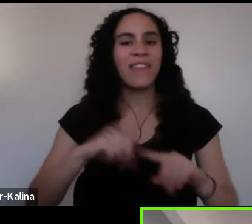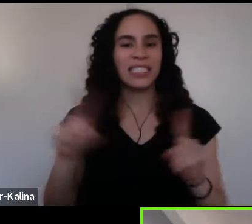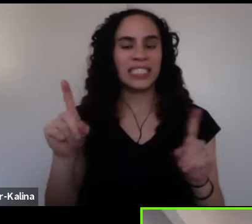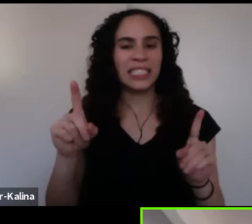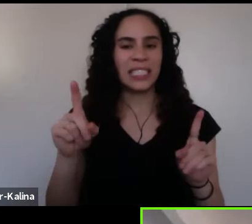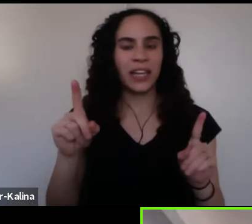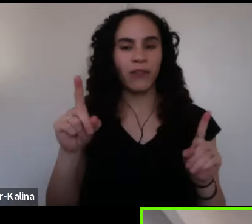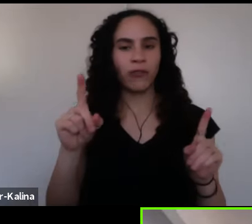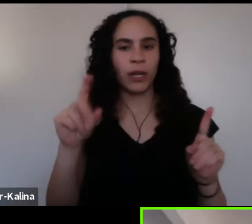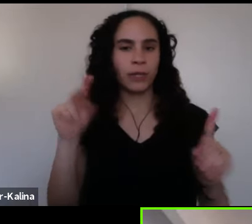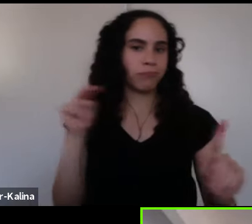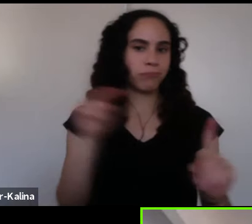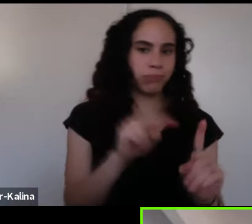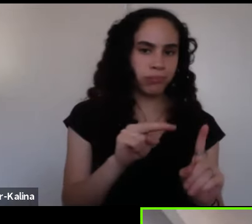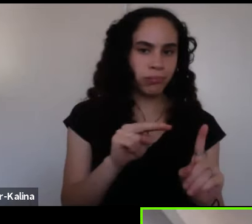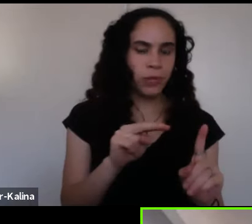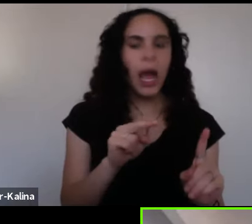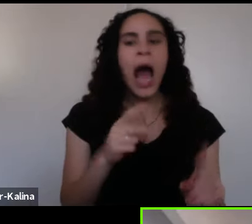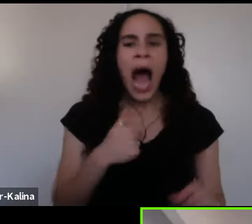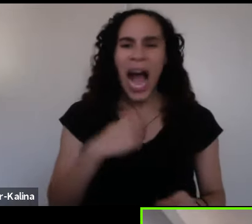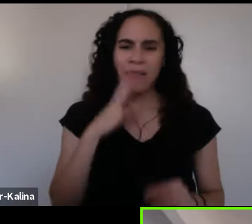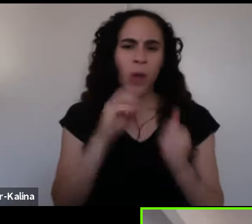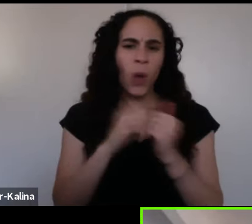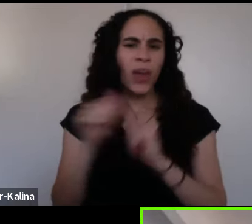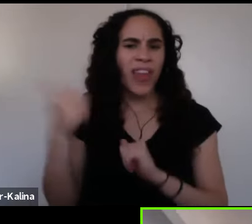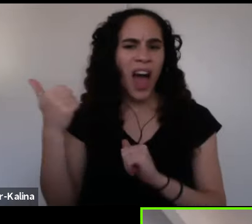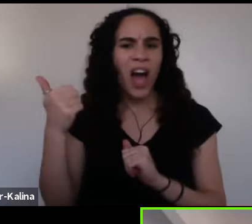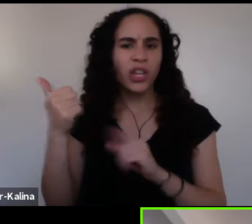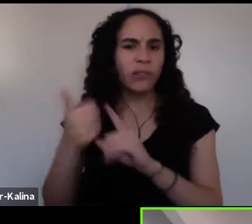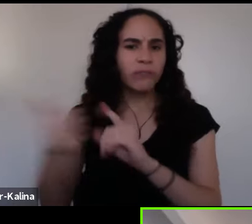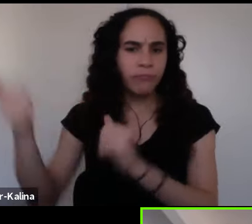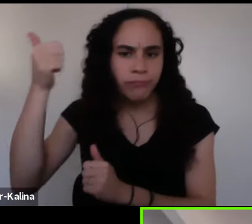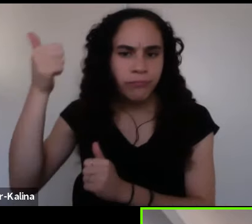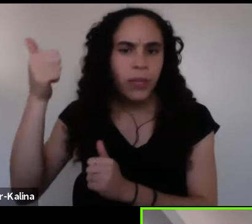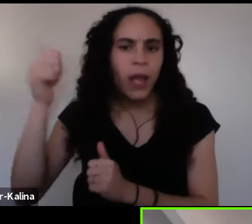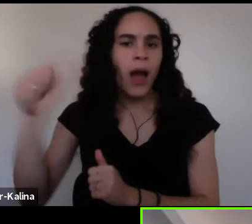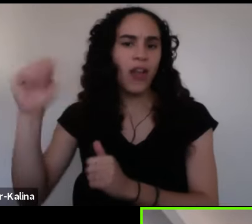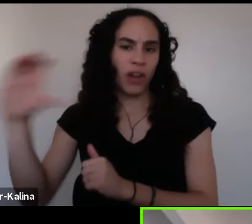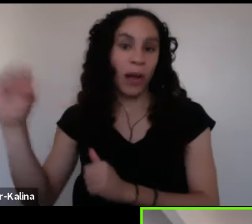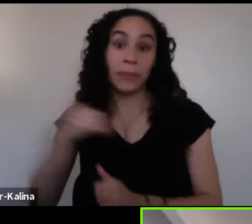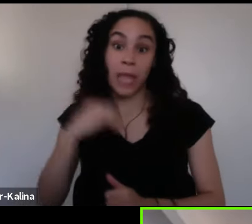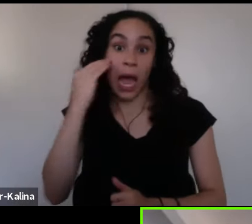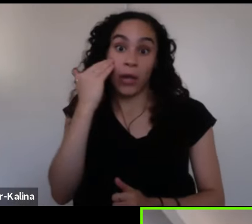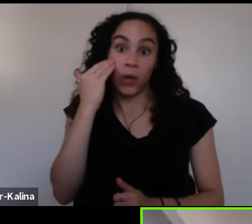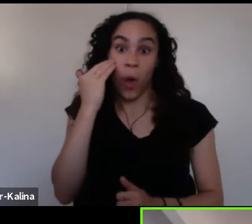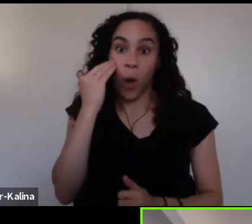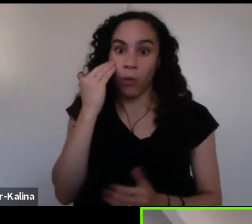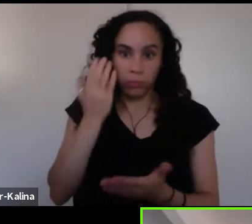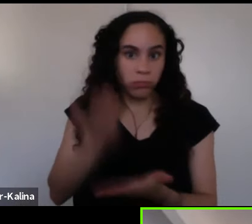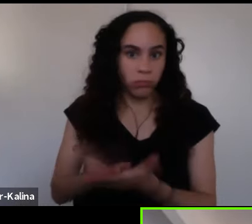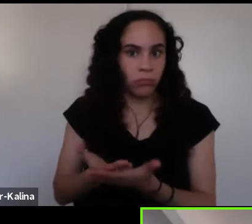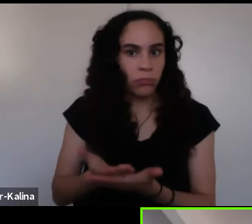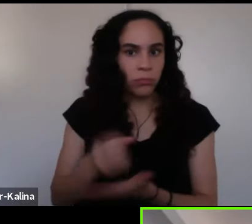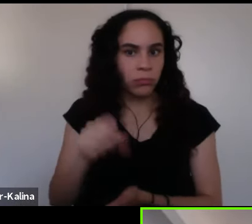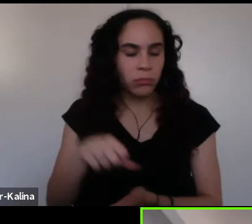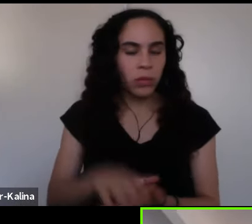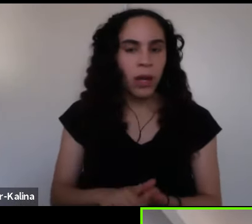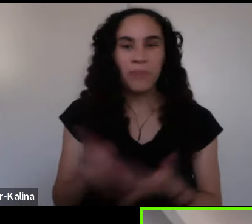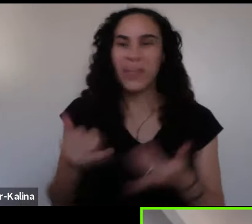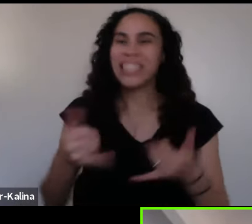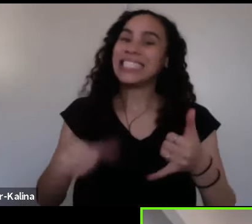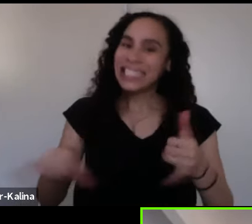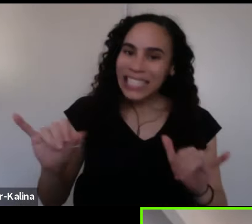I've spoken with other executives from other teams or other companies, so I know that to be a fact. But still, there